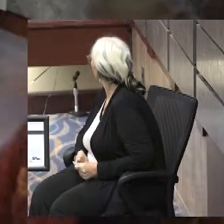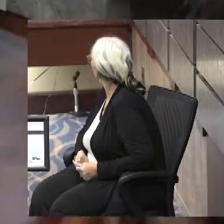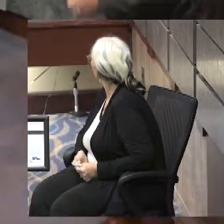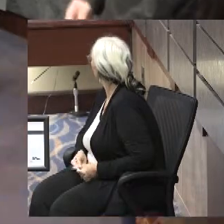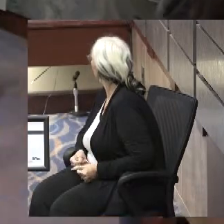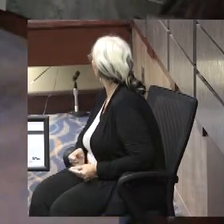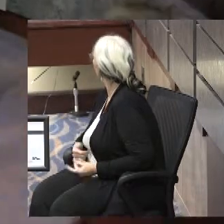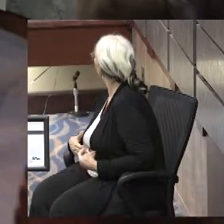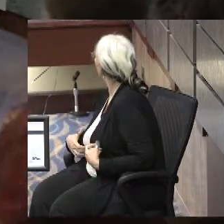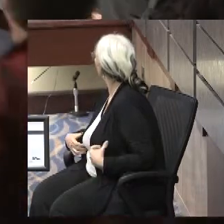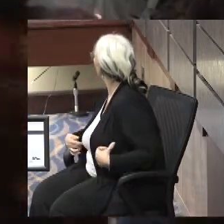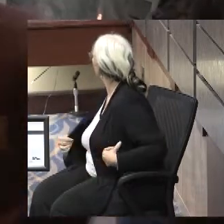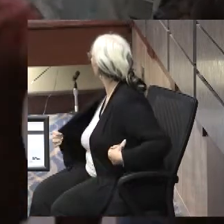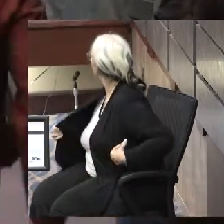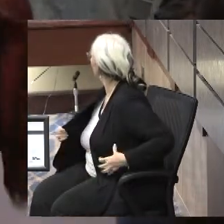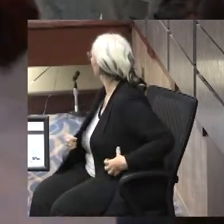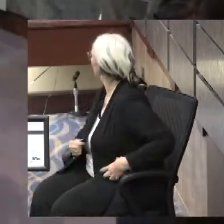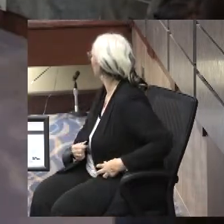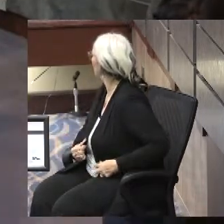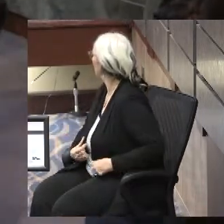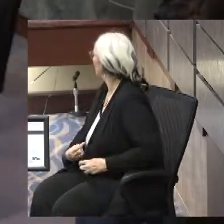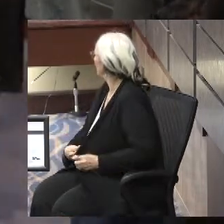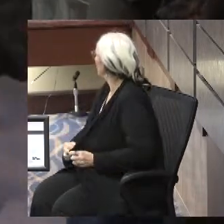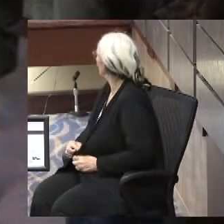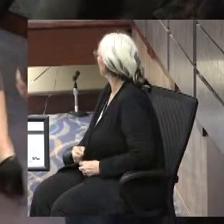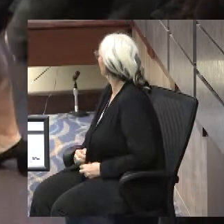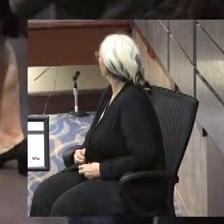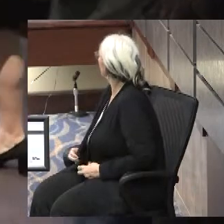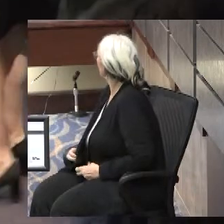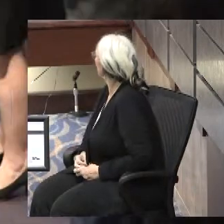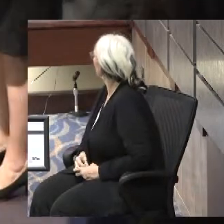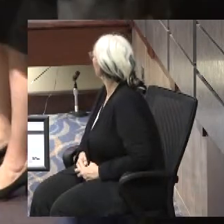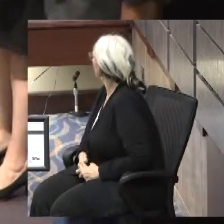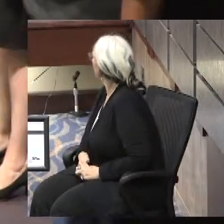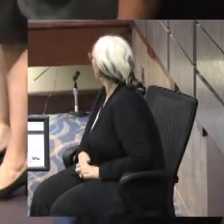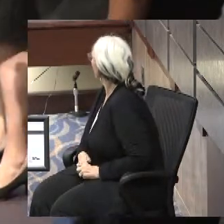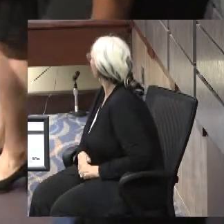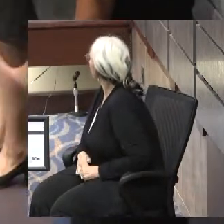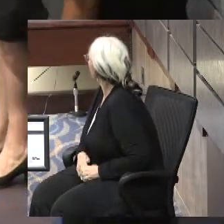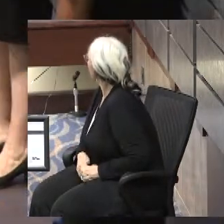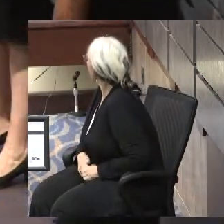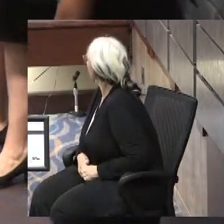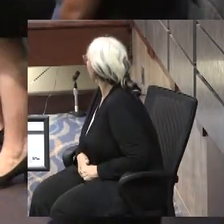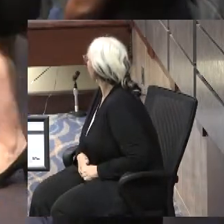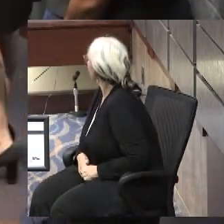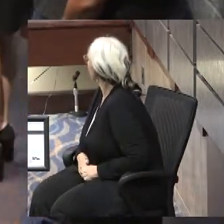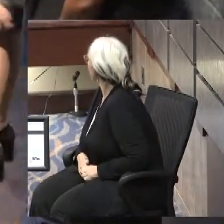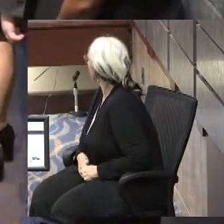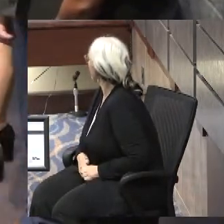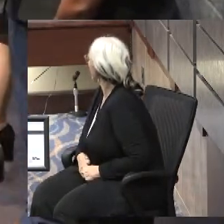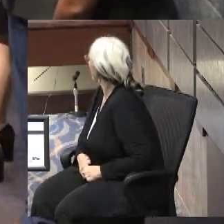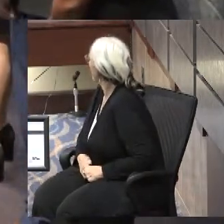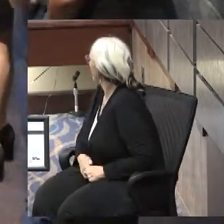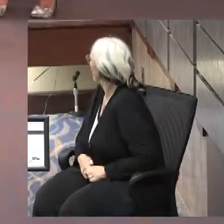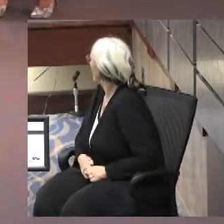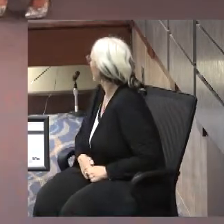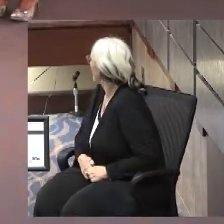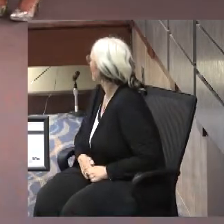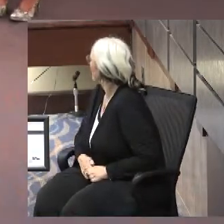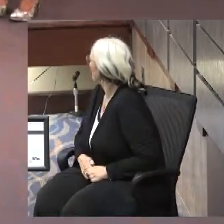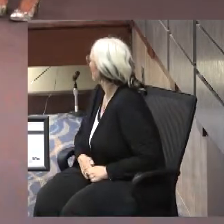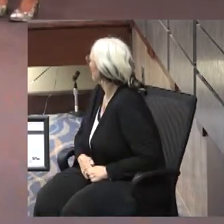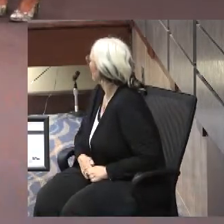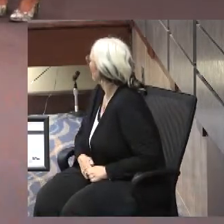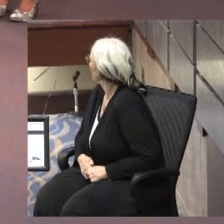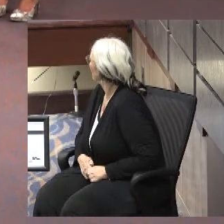and me. All right. Good. separation. Good